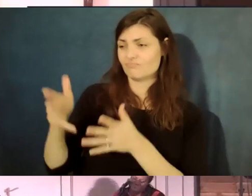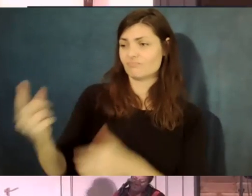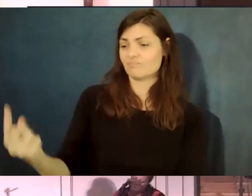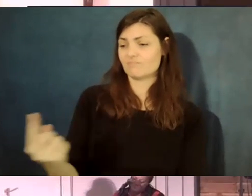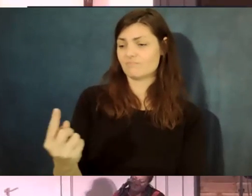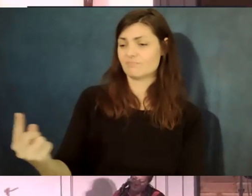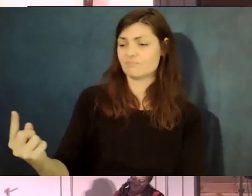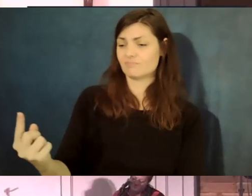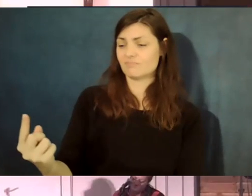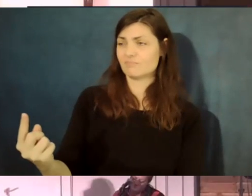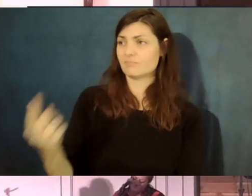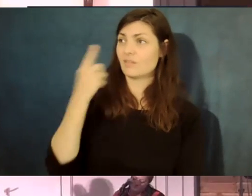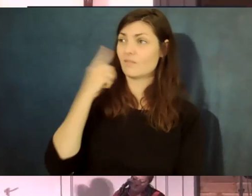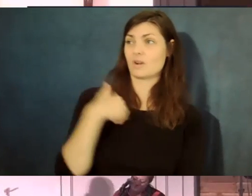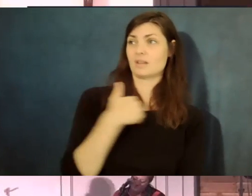for us.